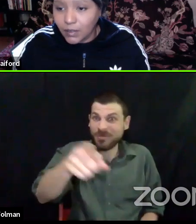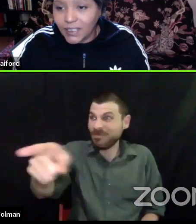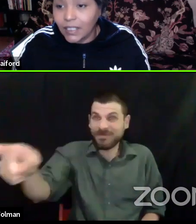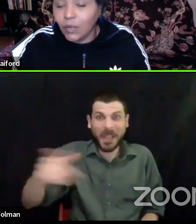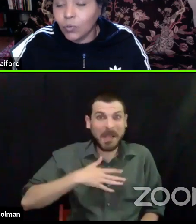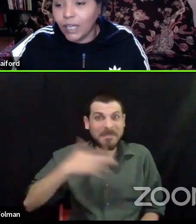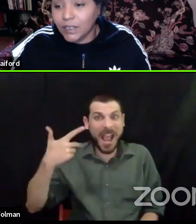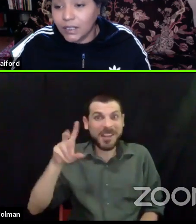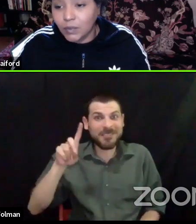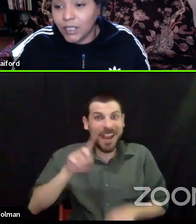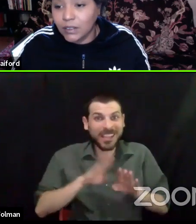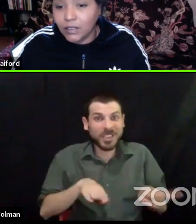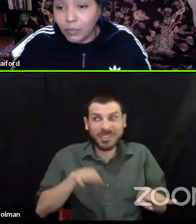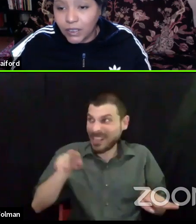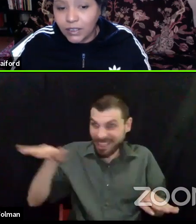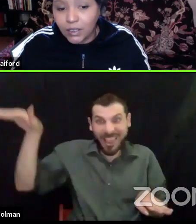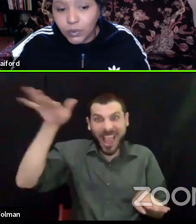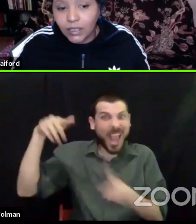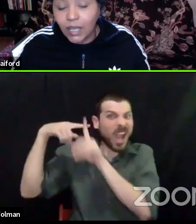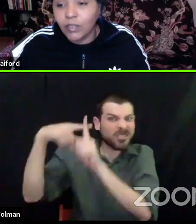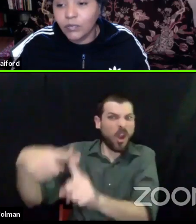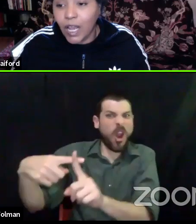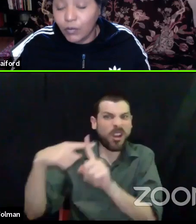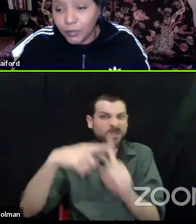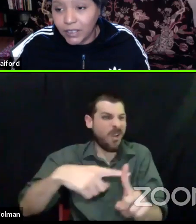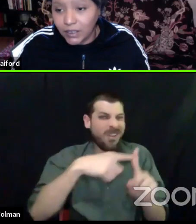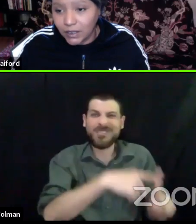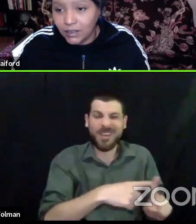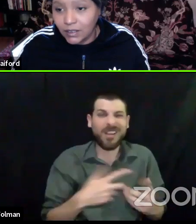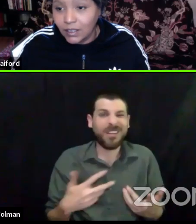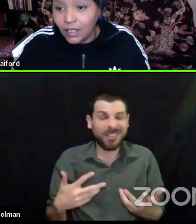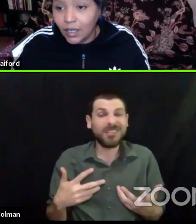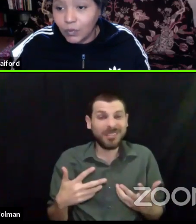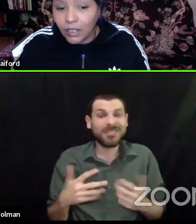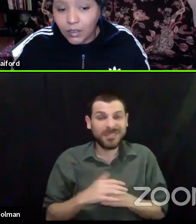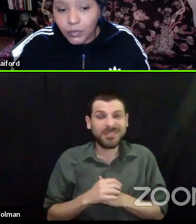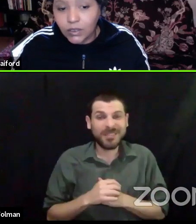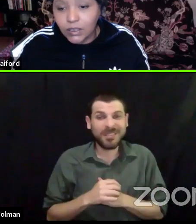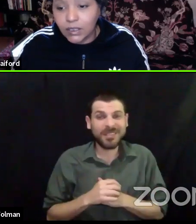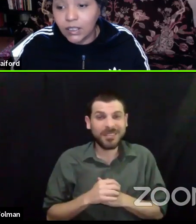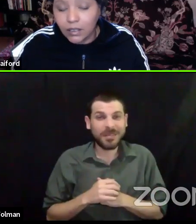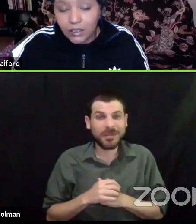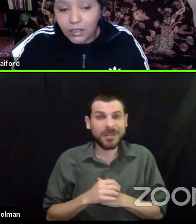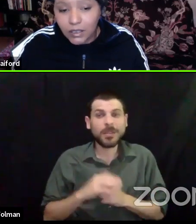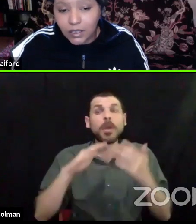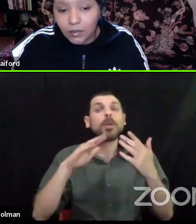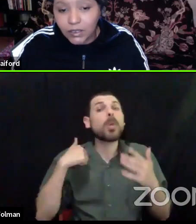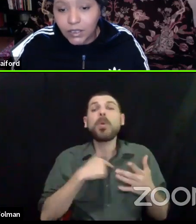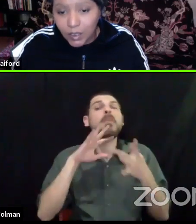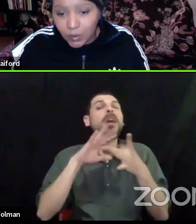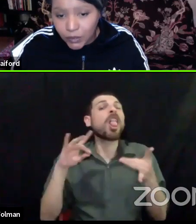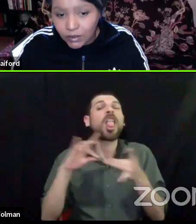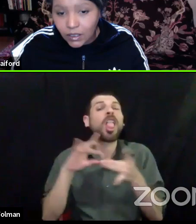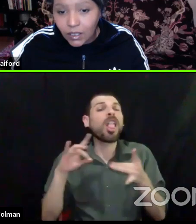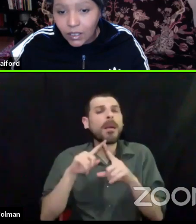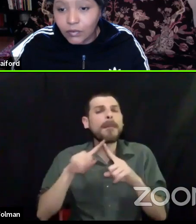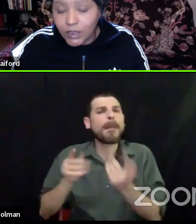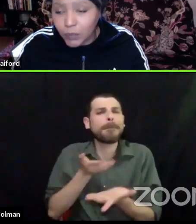know what I'm saying? And we have to dismantle that. But until we have an affirmation in our communities, in our leadership,